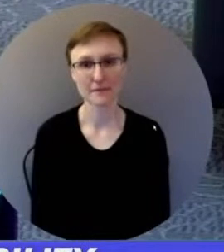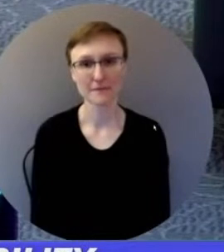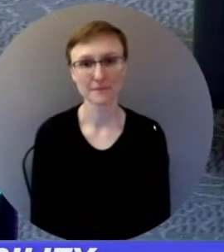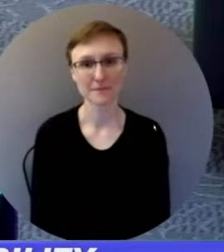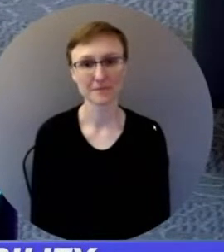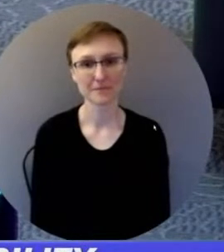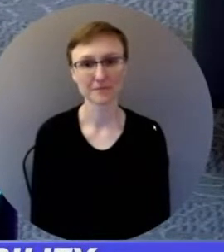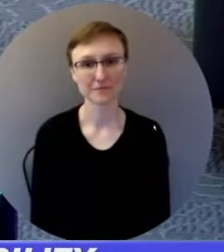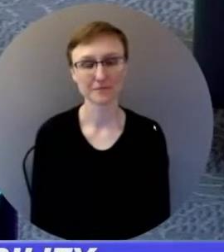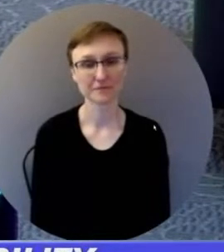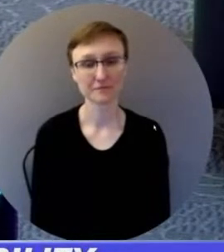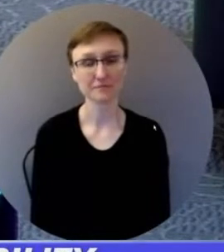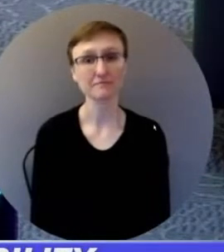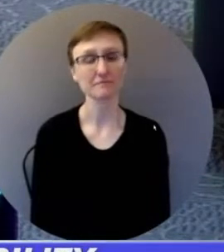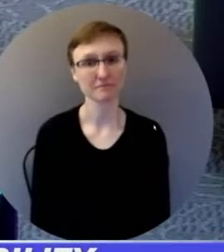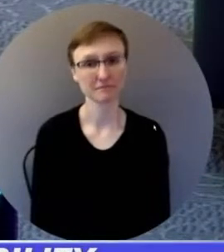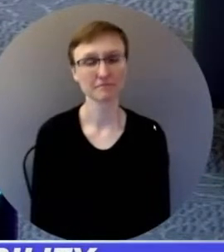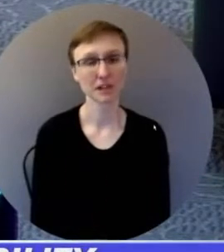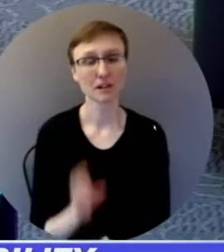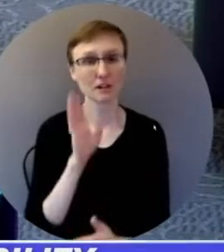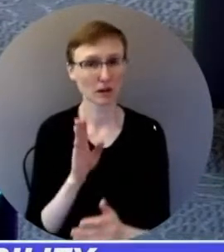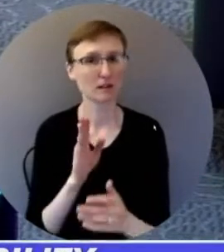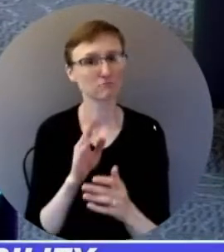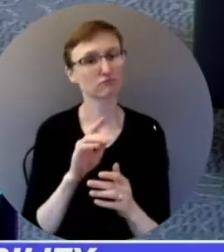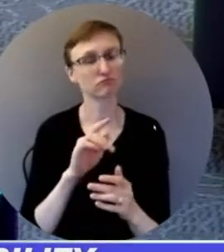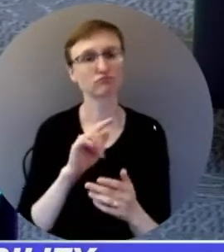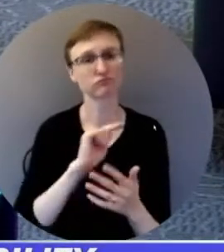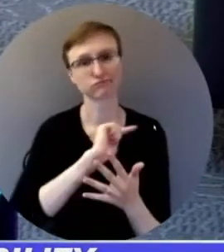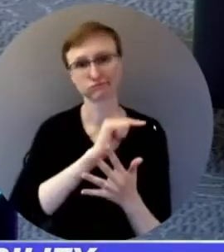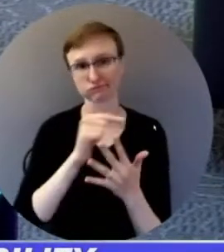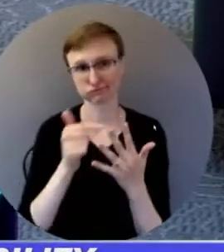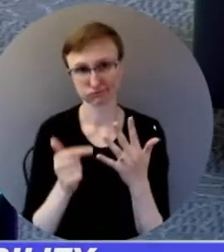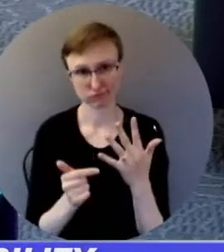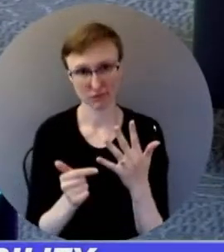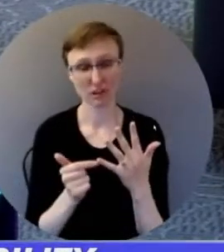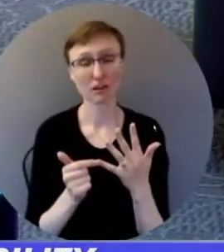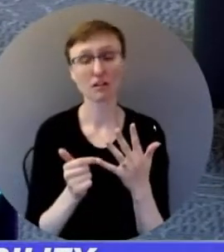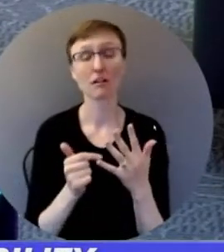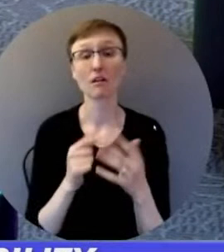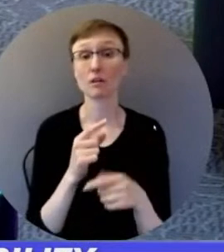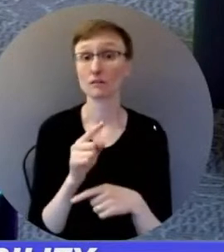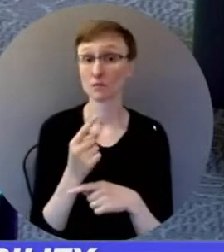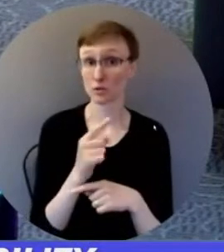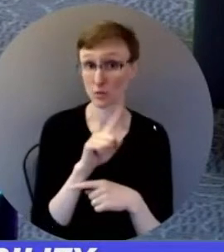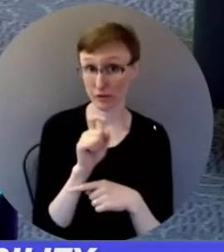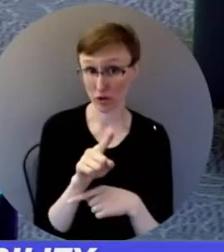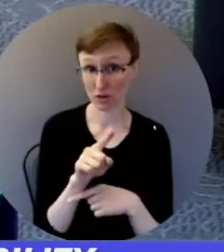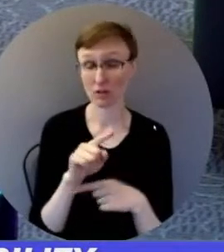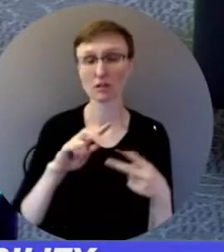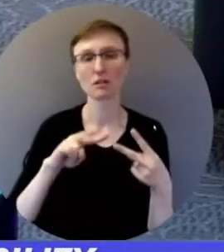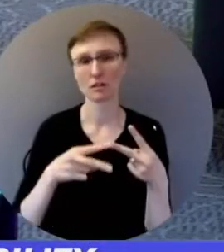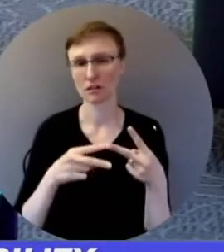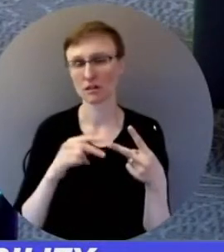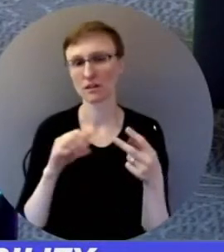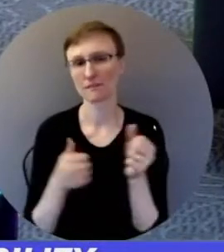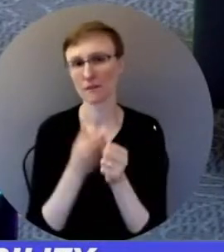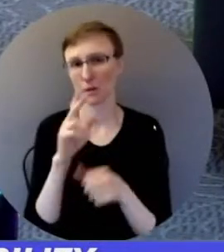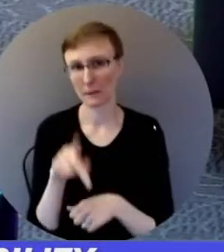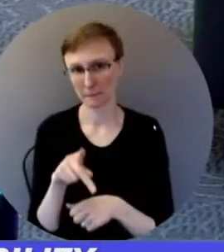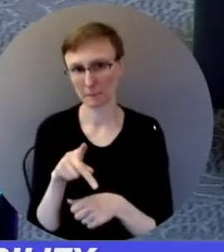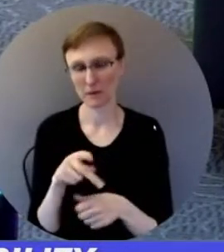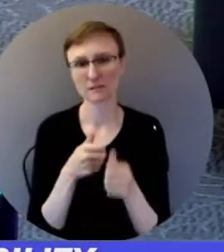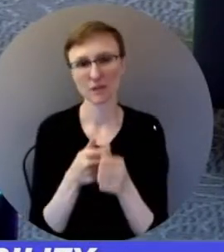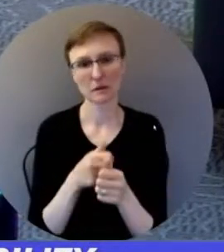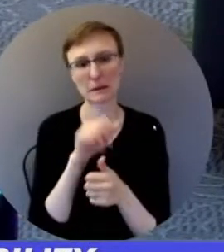each agency to ask their question. You may ask one question with one follow-up. Par ordre alphabétique. I will now invite